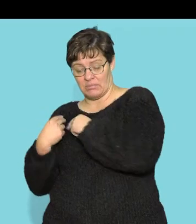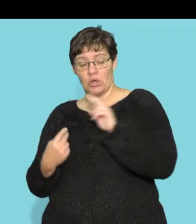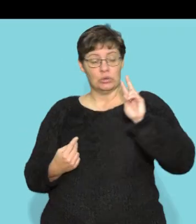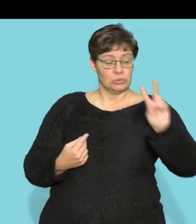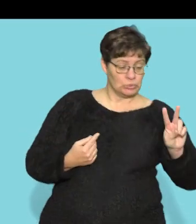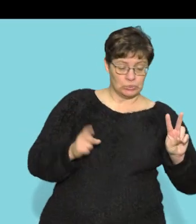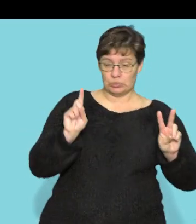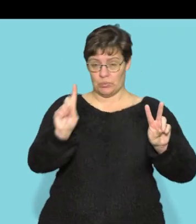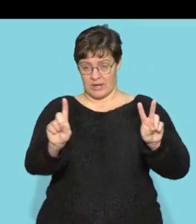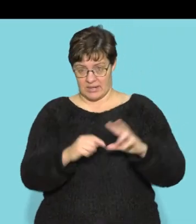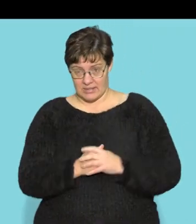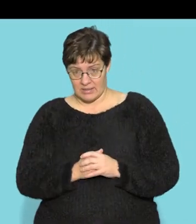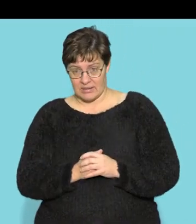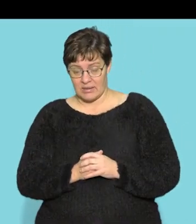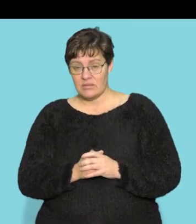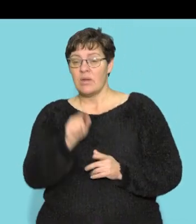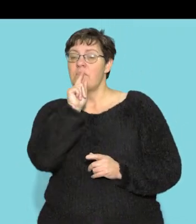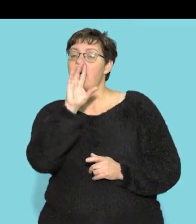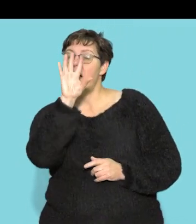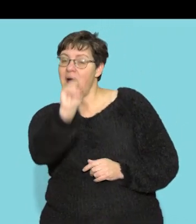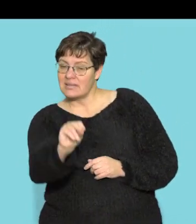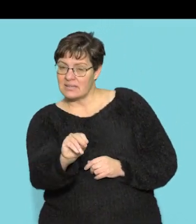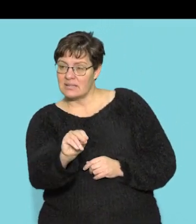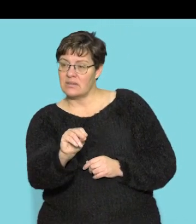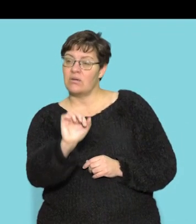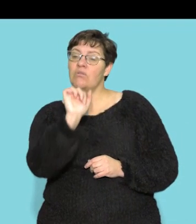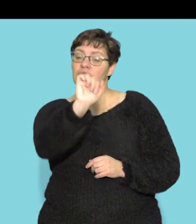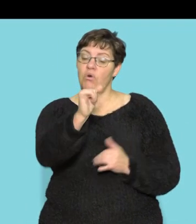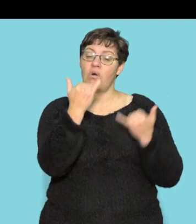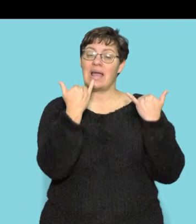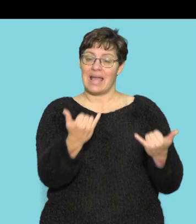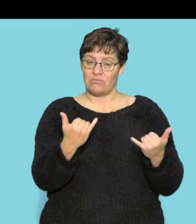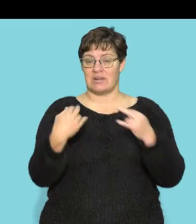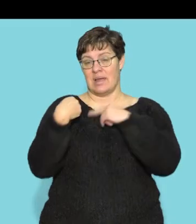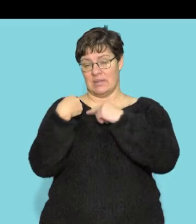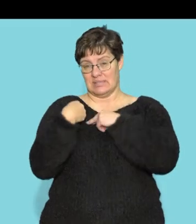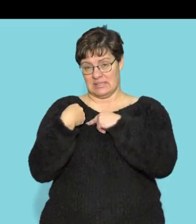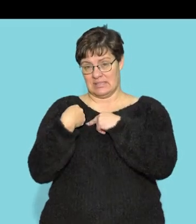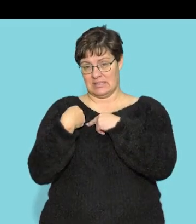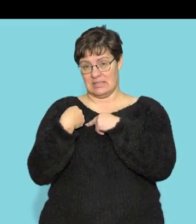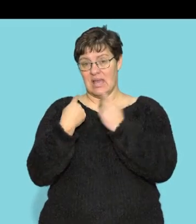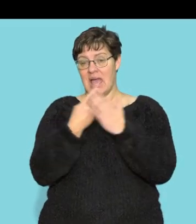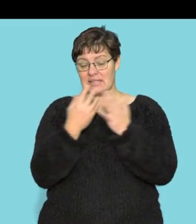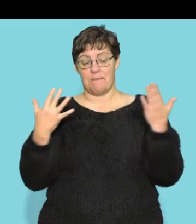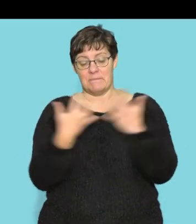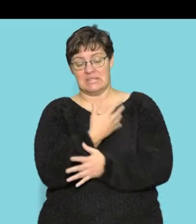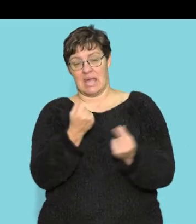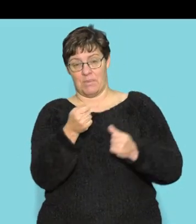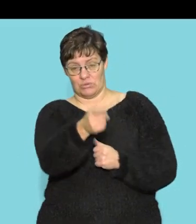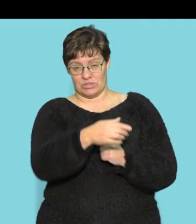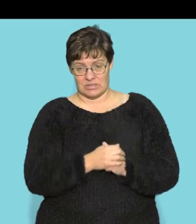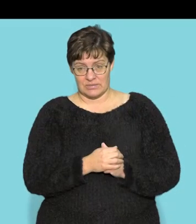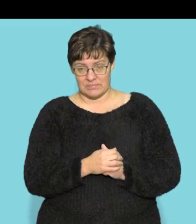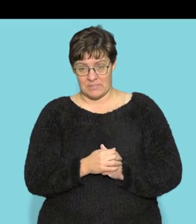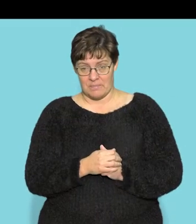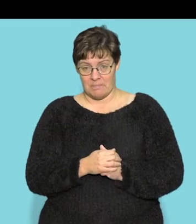You could be asked to work out your current liabilities as a missing figure. So if you are